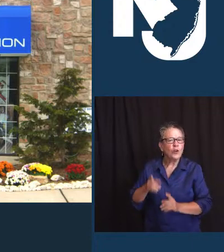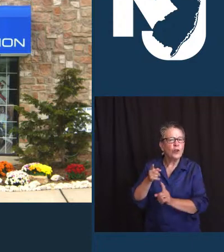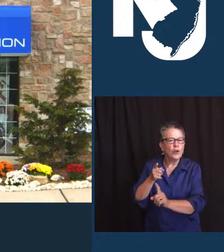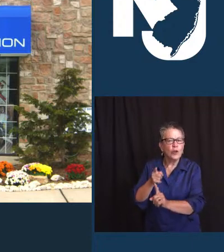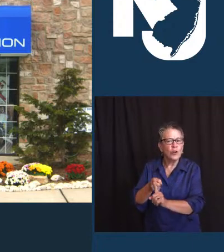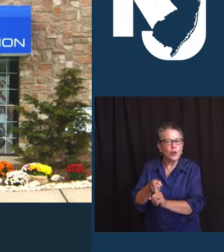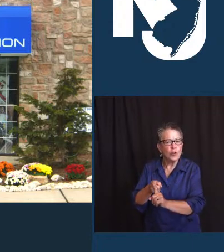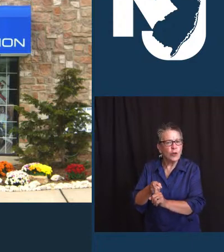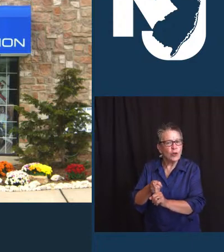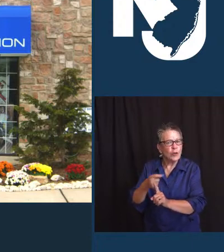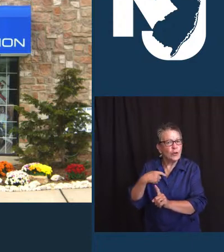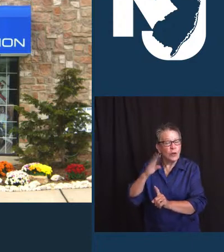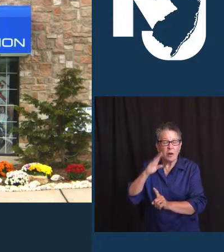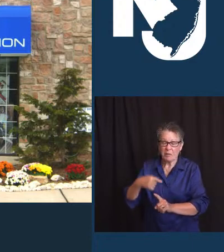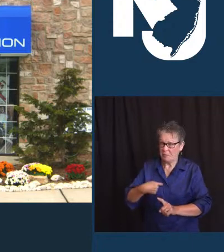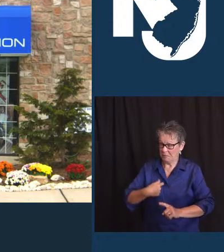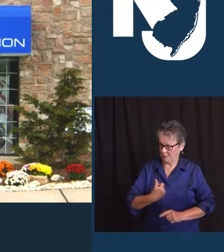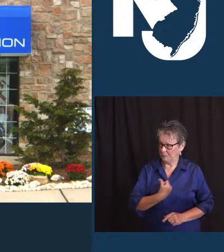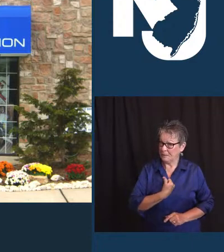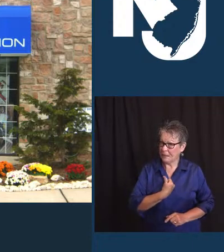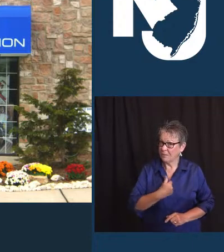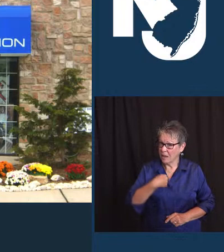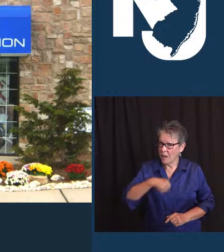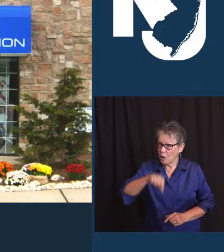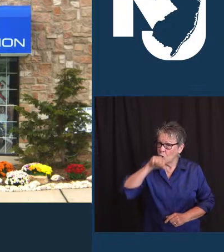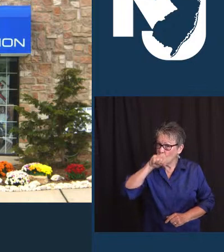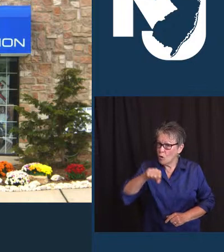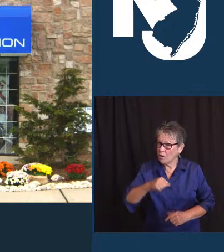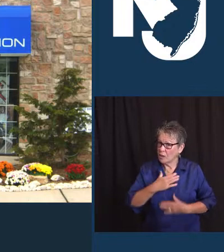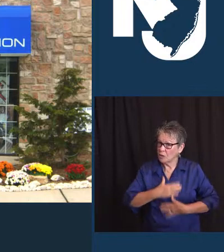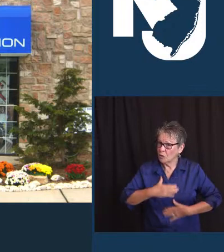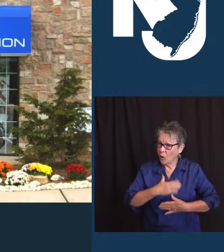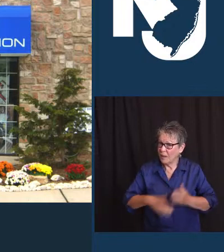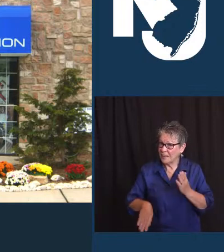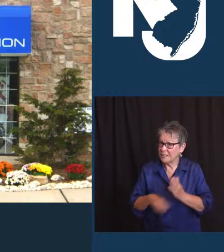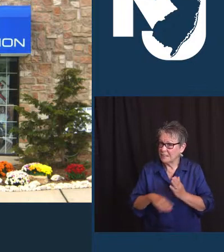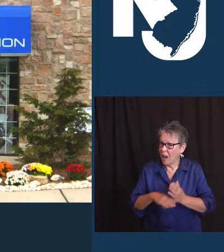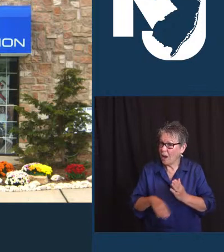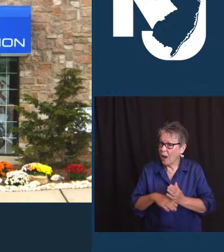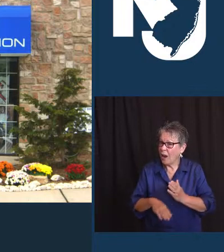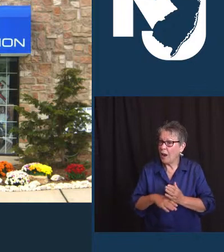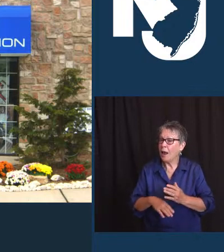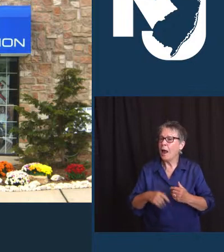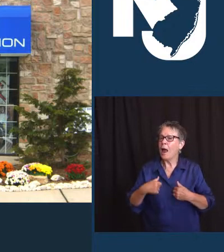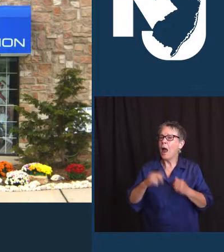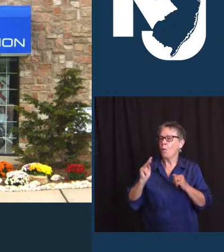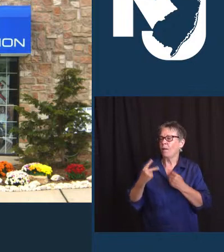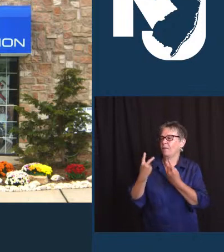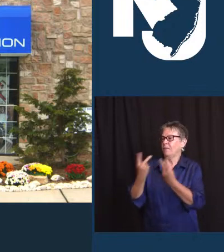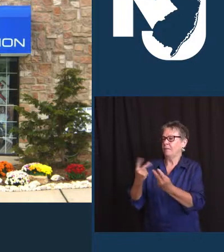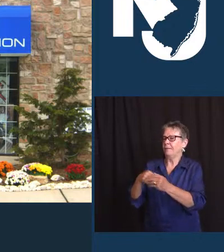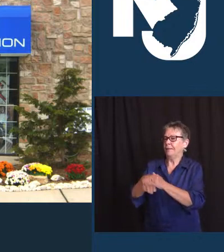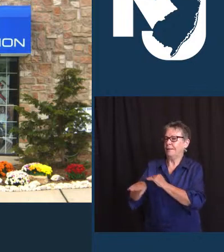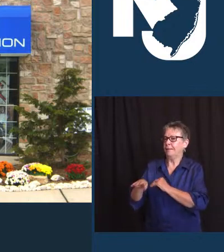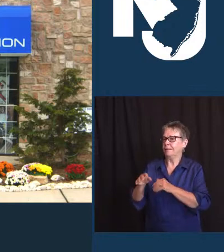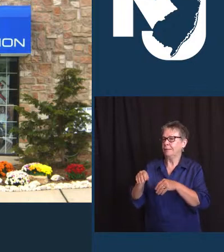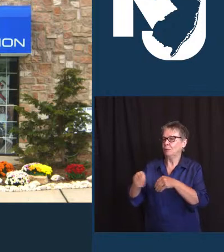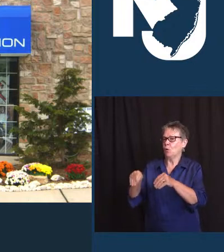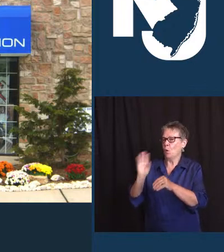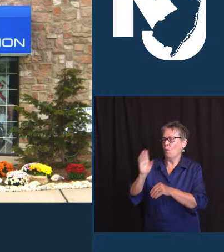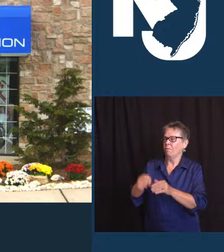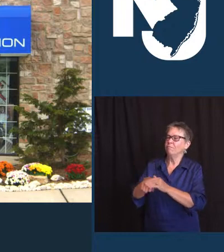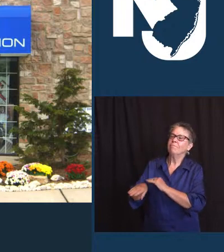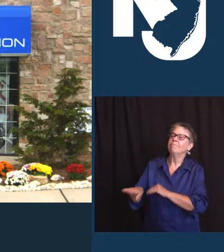be stopping by the next time I'm up in Randolph. You could see both his street address and his